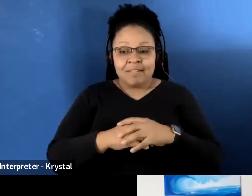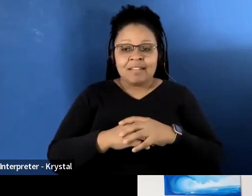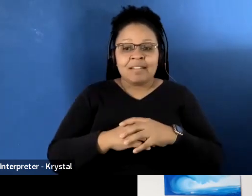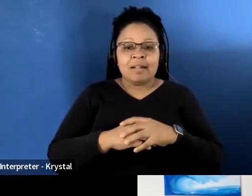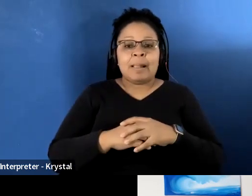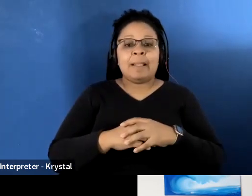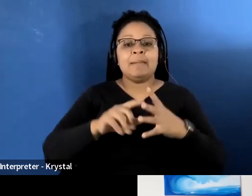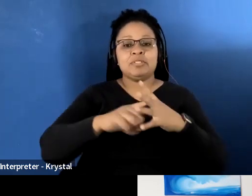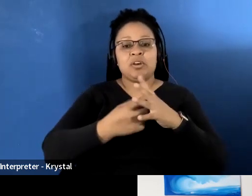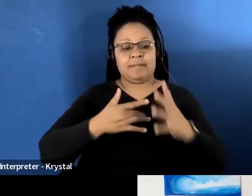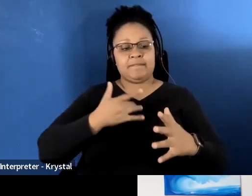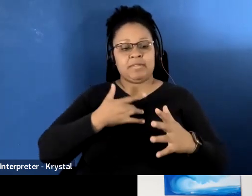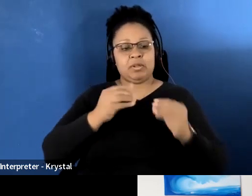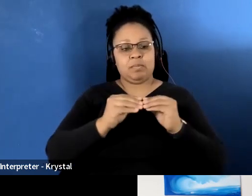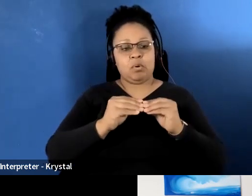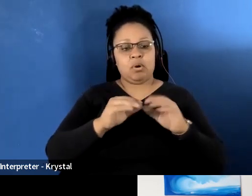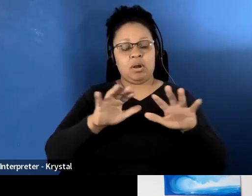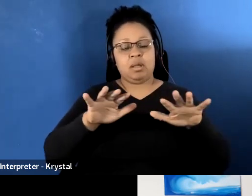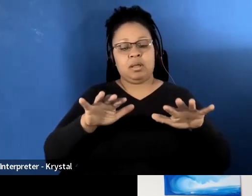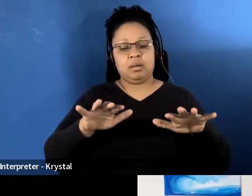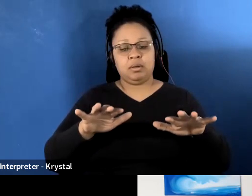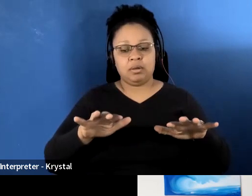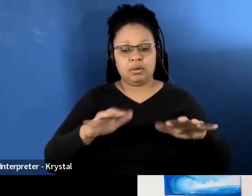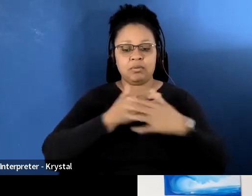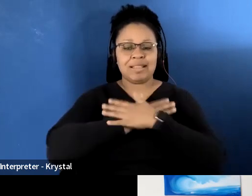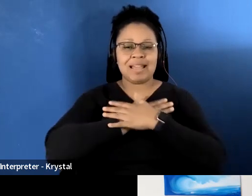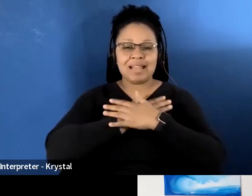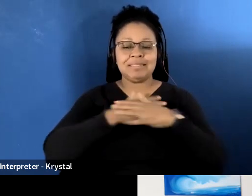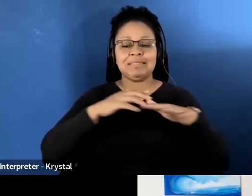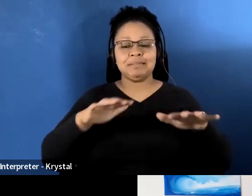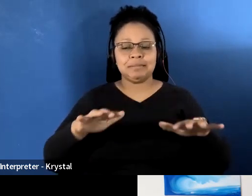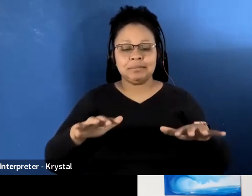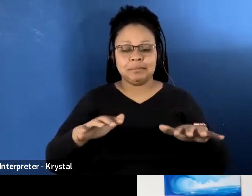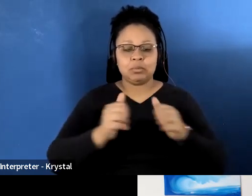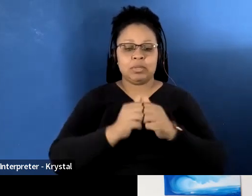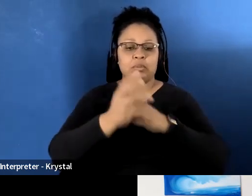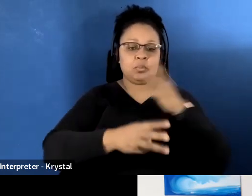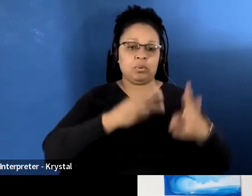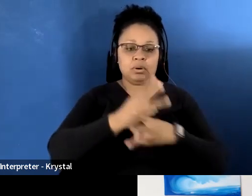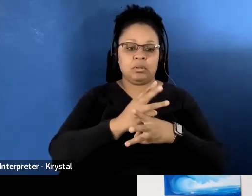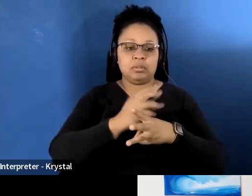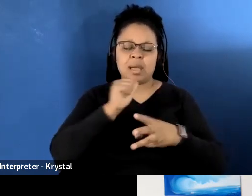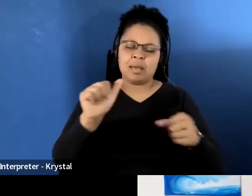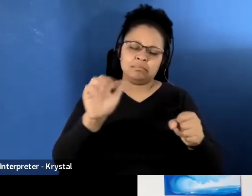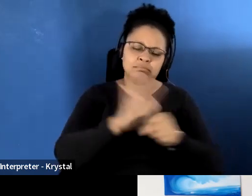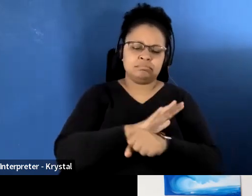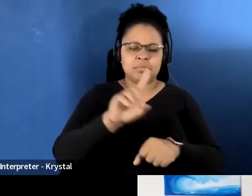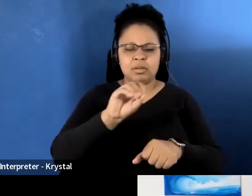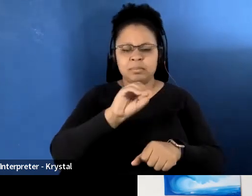And I'm starting to feel a little more relaxed with the world. Not quite because there's a lot of other stuff going on,